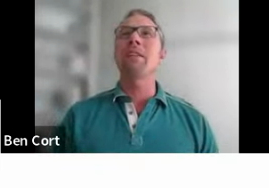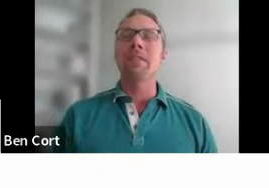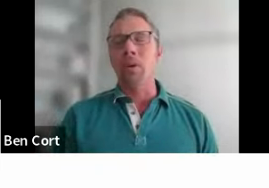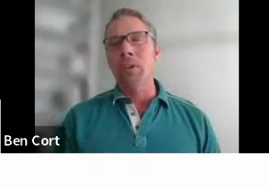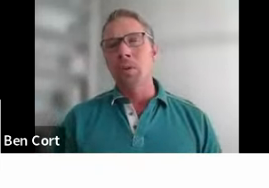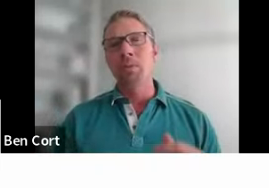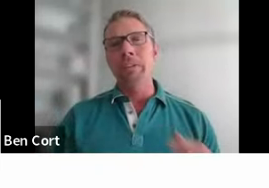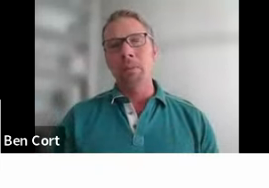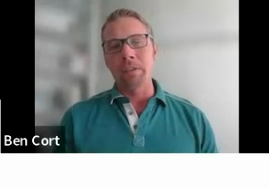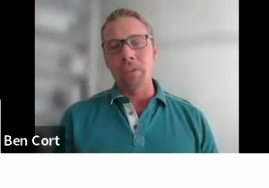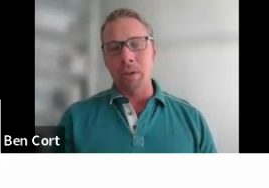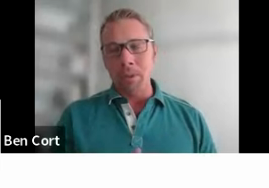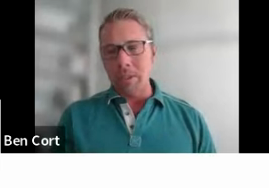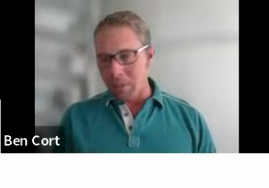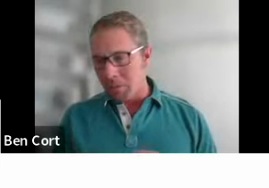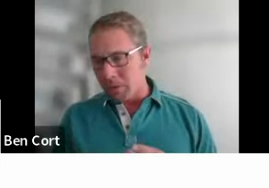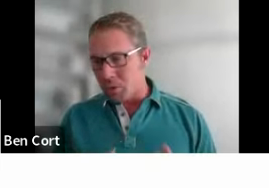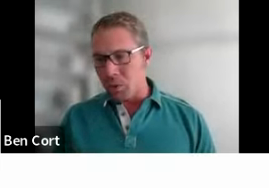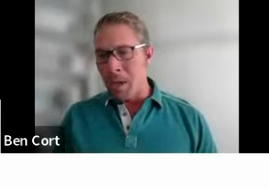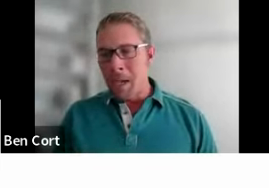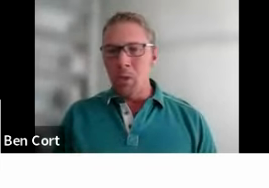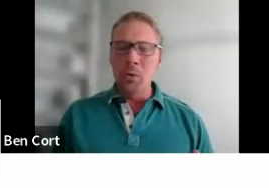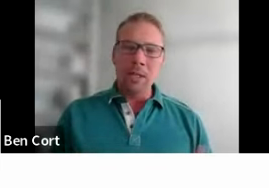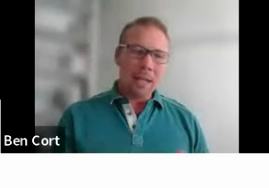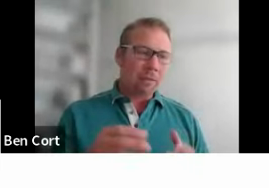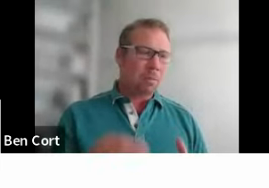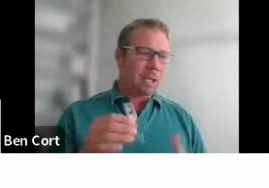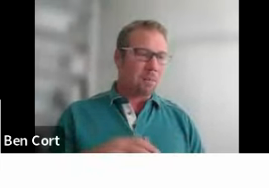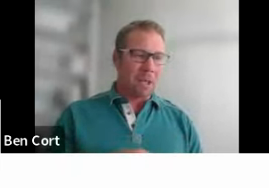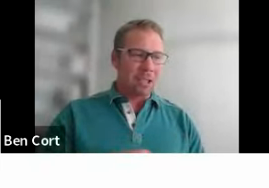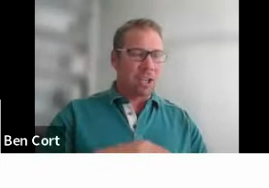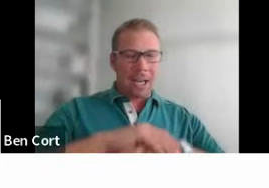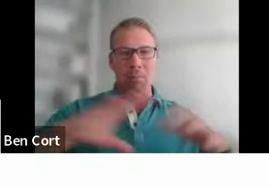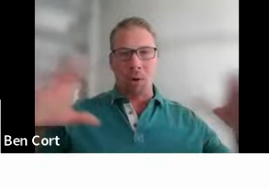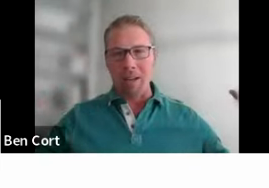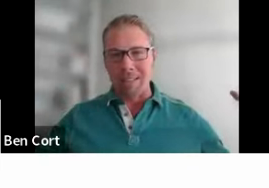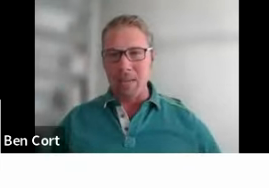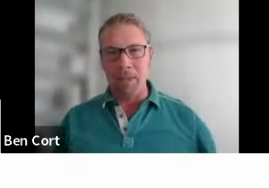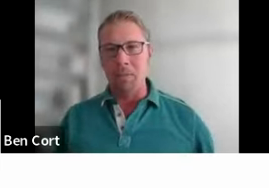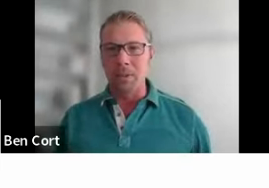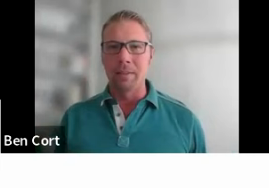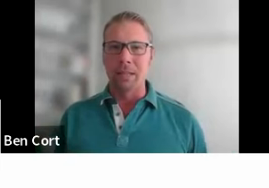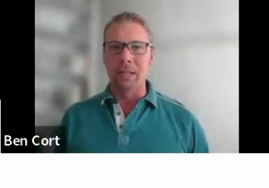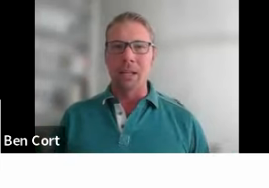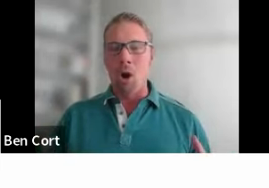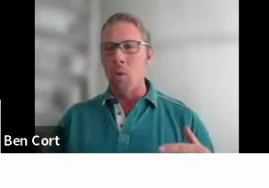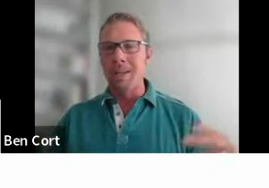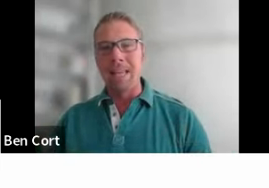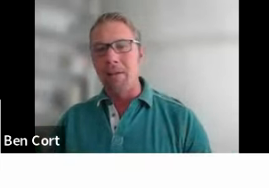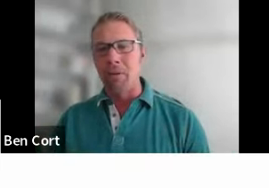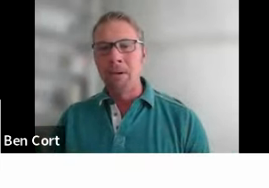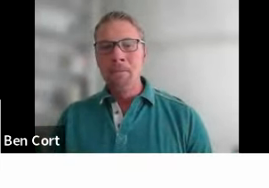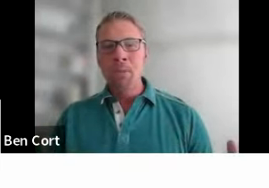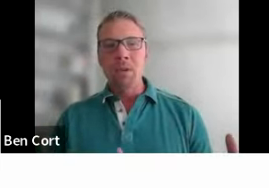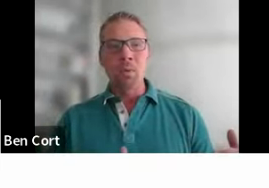of it is arguable, some of it's cherry-picked, and some of it's true. You can never make big, giant, broad statements with this, like